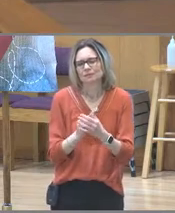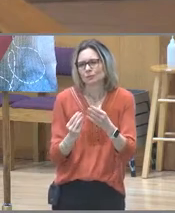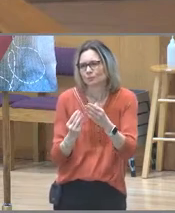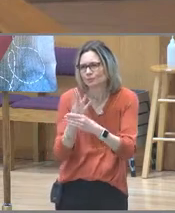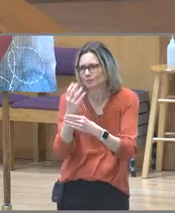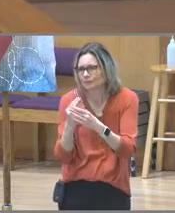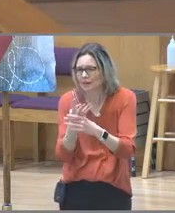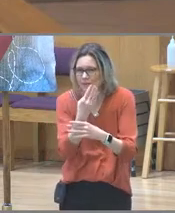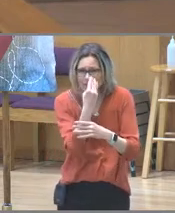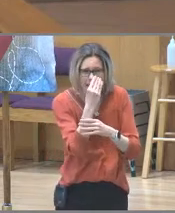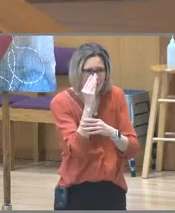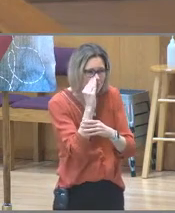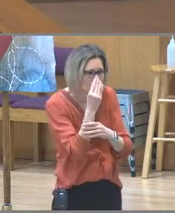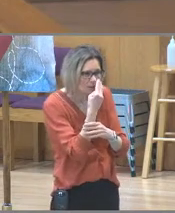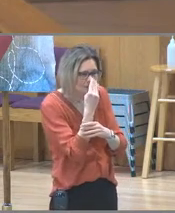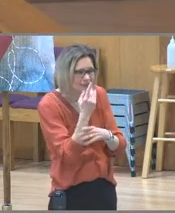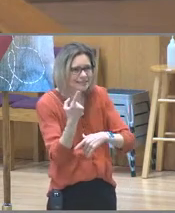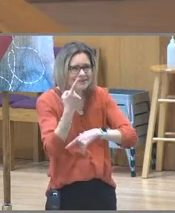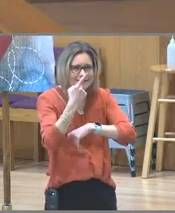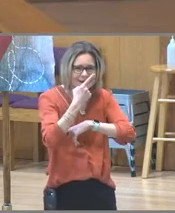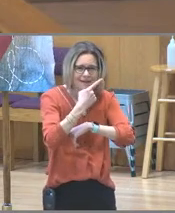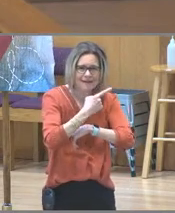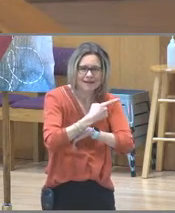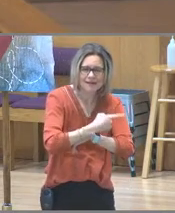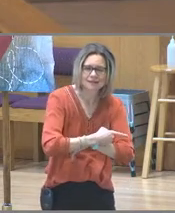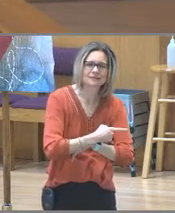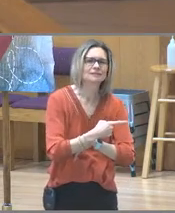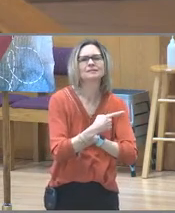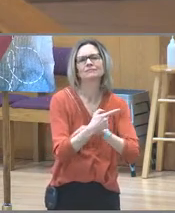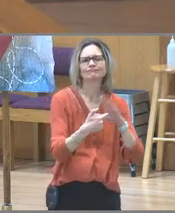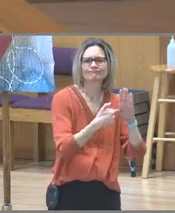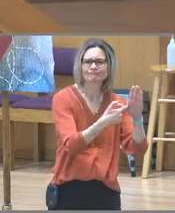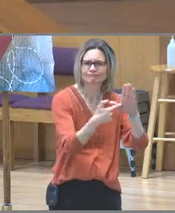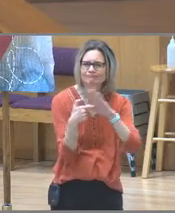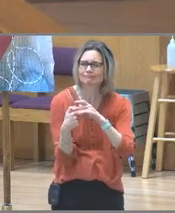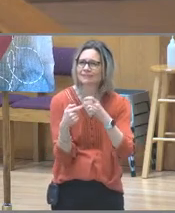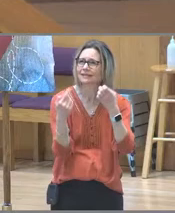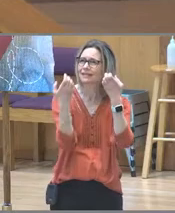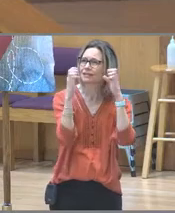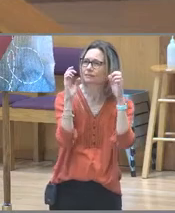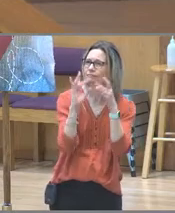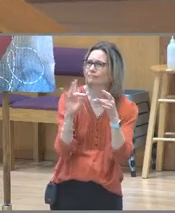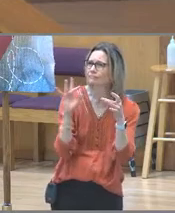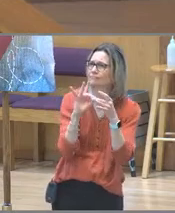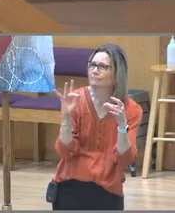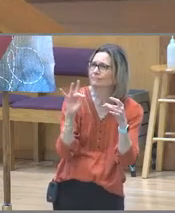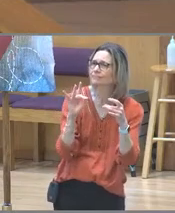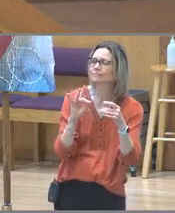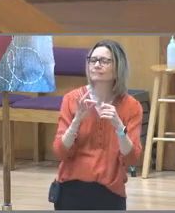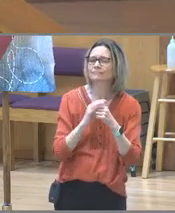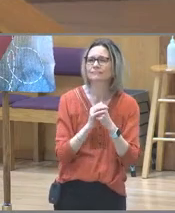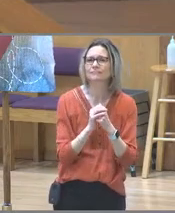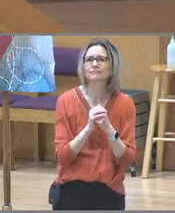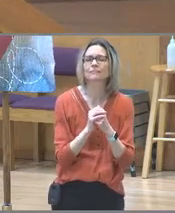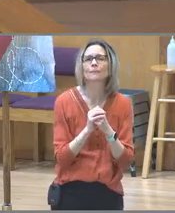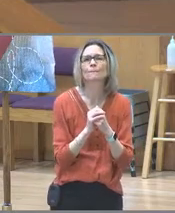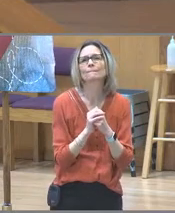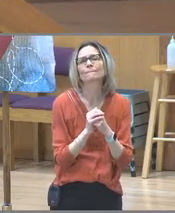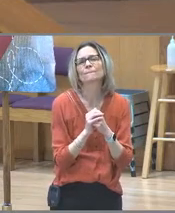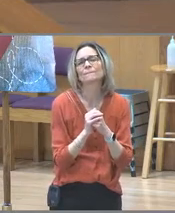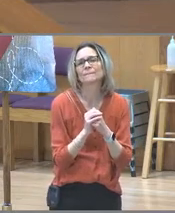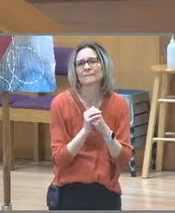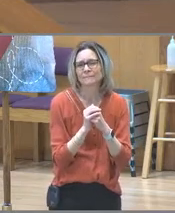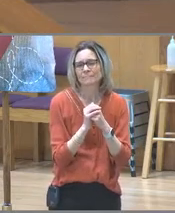blooming flowers and longer days, symbolizing Easter's message of rebirth, for our Muslim siblings